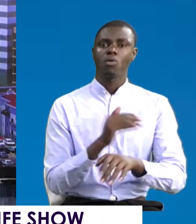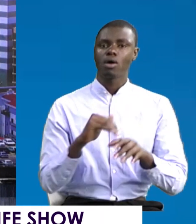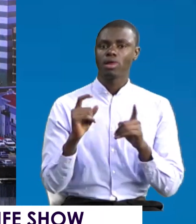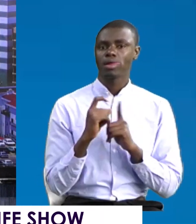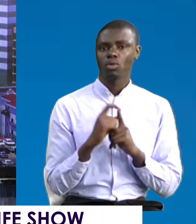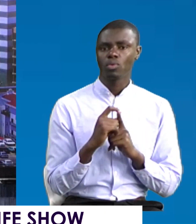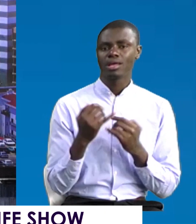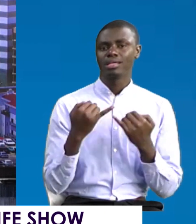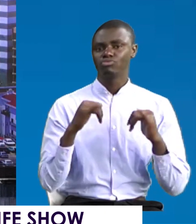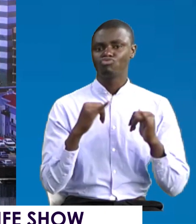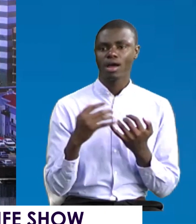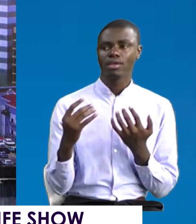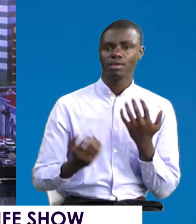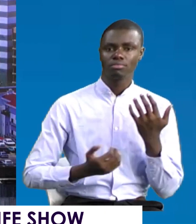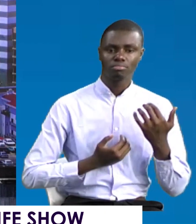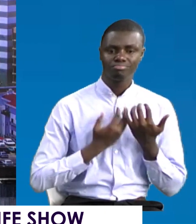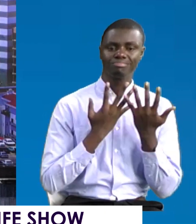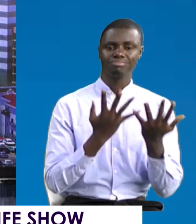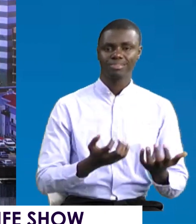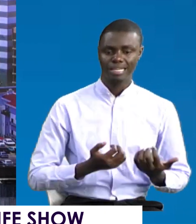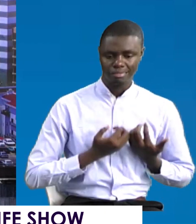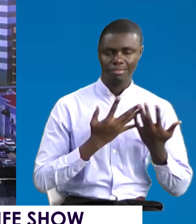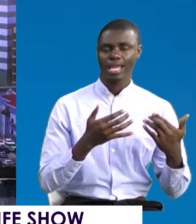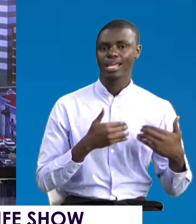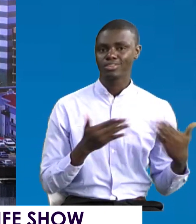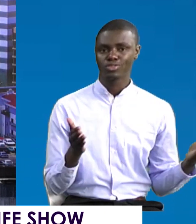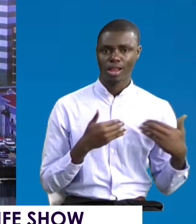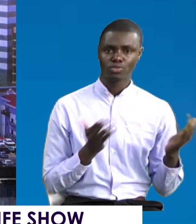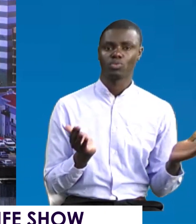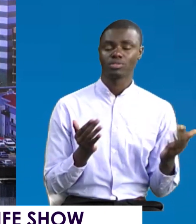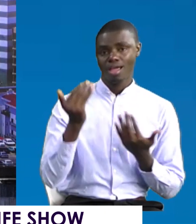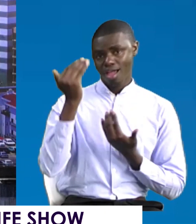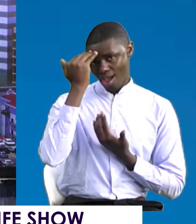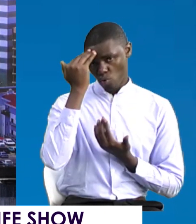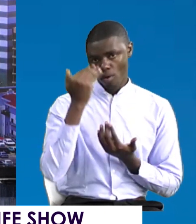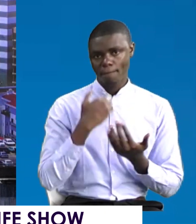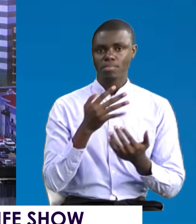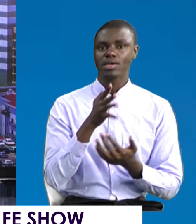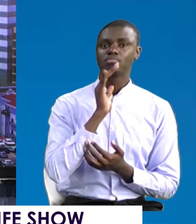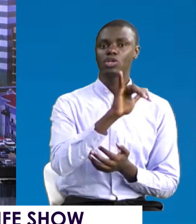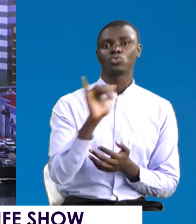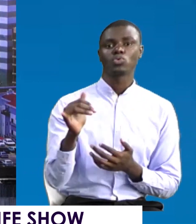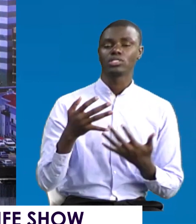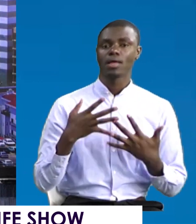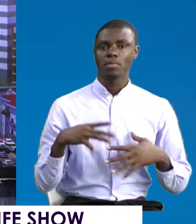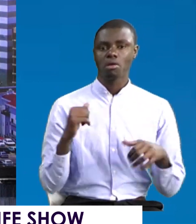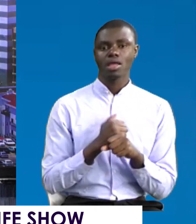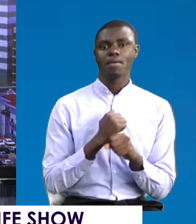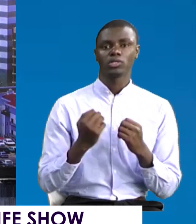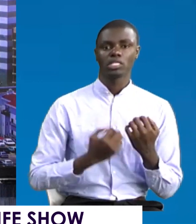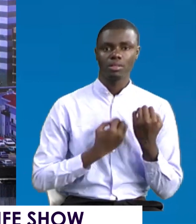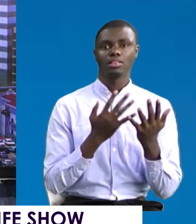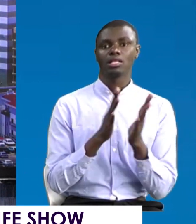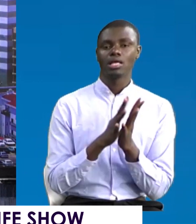words. Try and bring it out. Try and speak it out. And I know I'm even speaking to those that probably cannot speak with